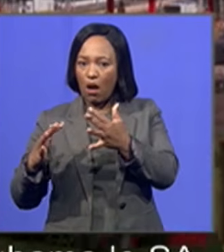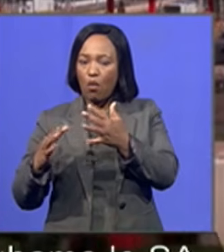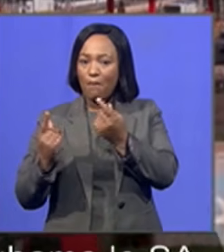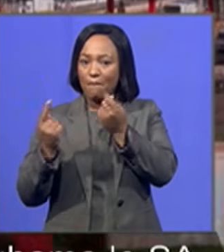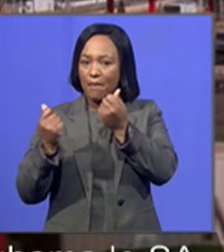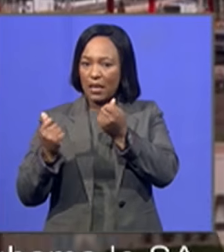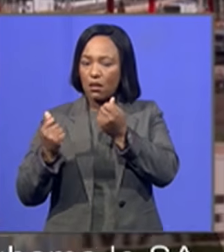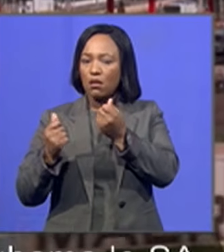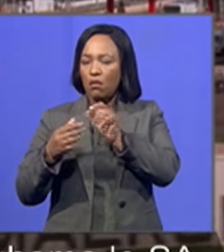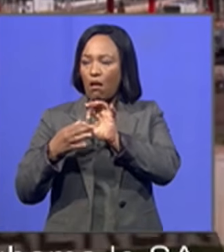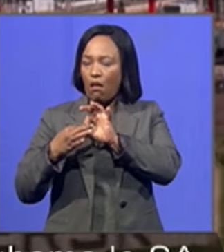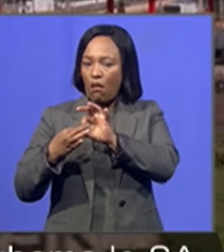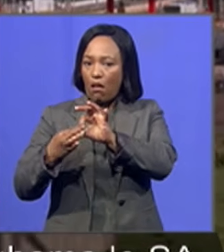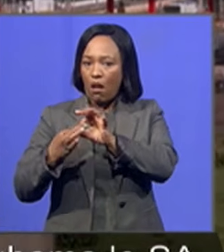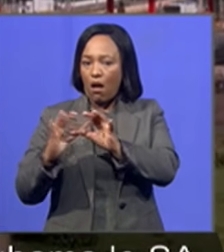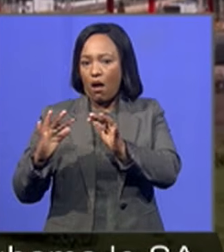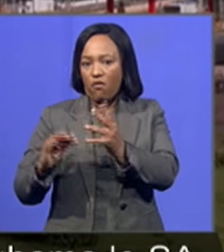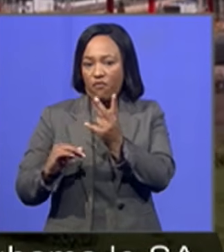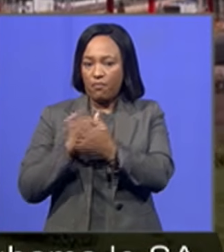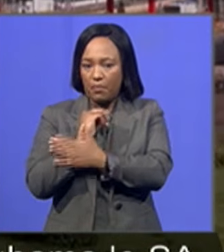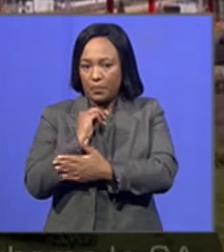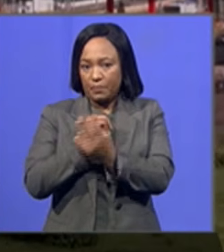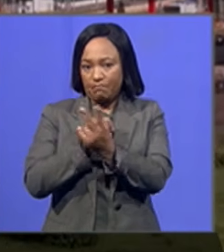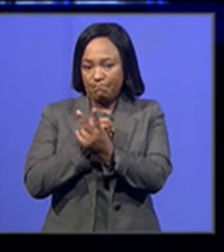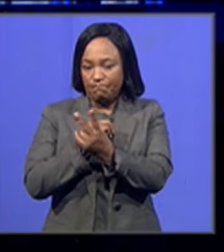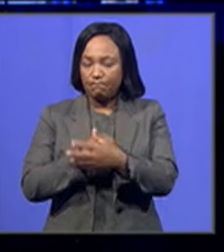tshebedisano mmogo pakeng tsa dinaha tsena tse pedi.